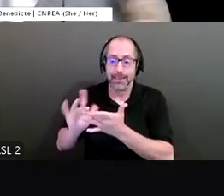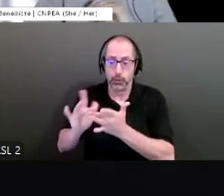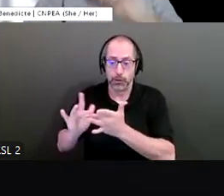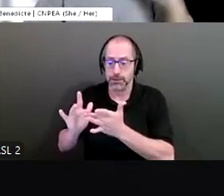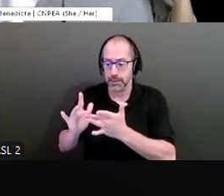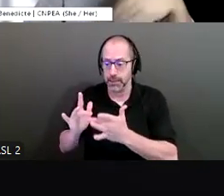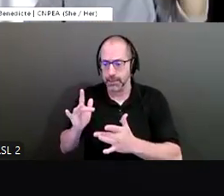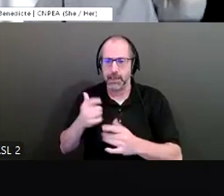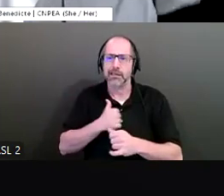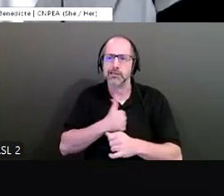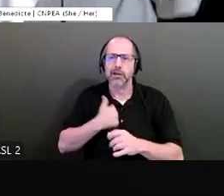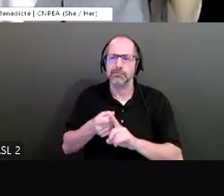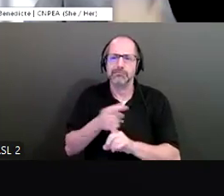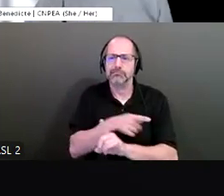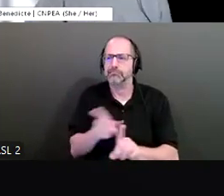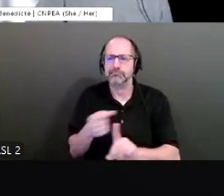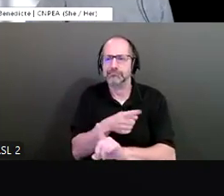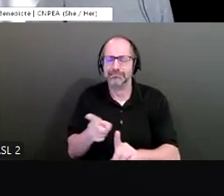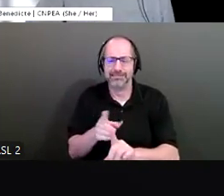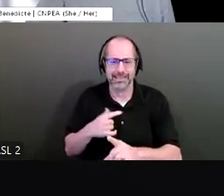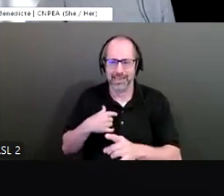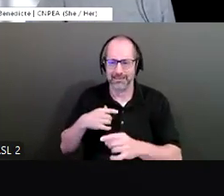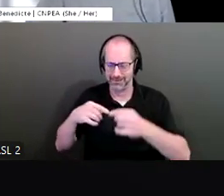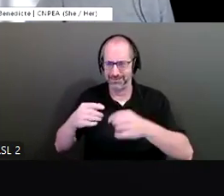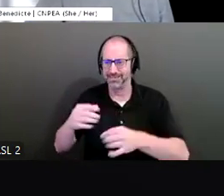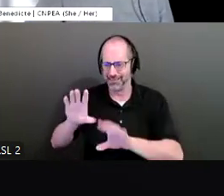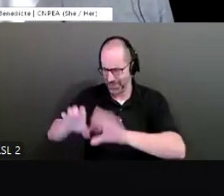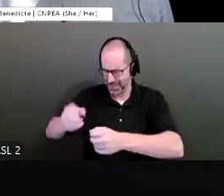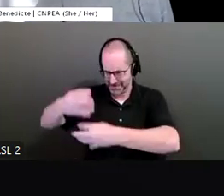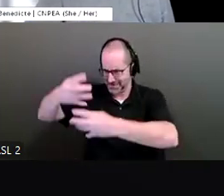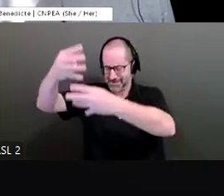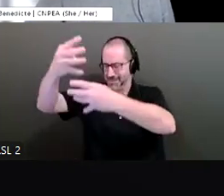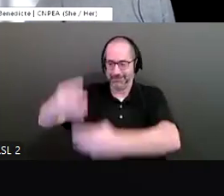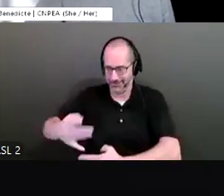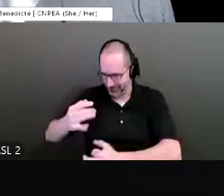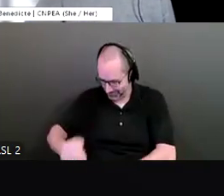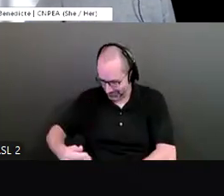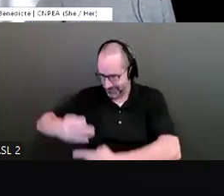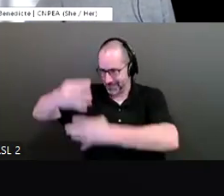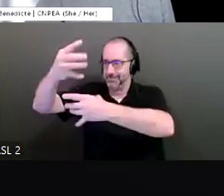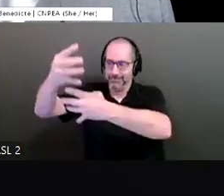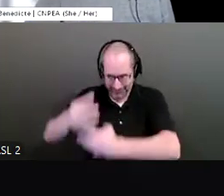jumping around because the chat keeps updating and trying to keep track of things. We had